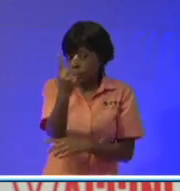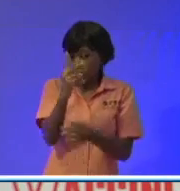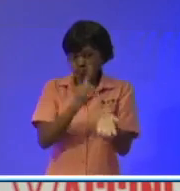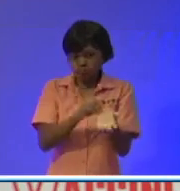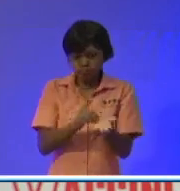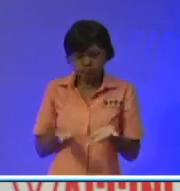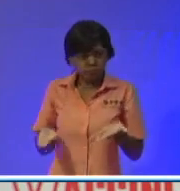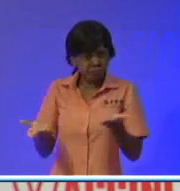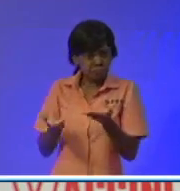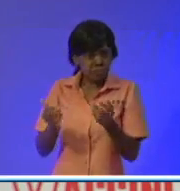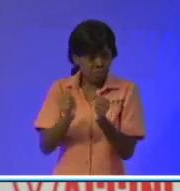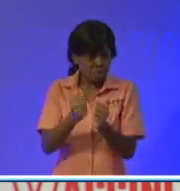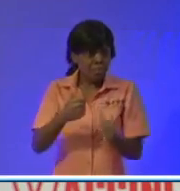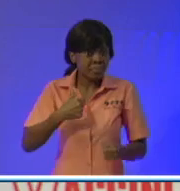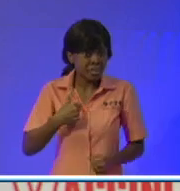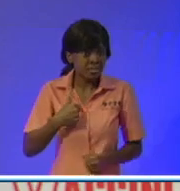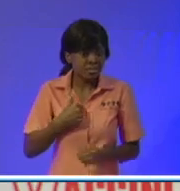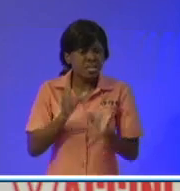world when I speak to